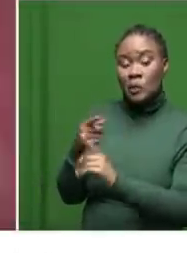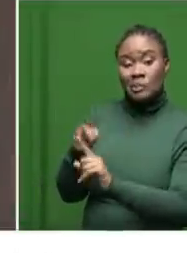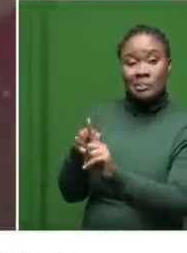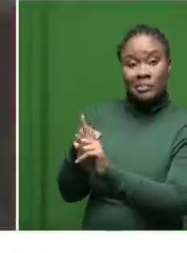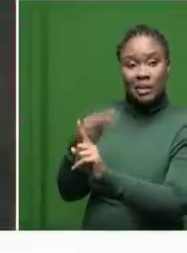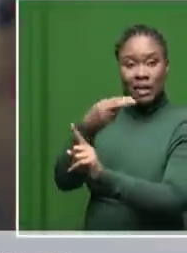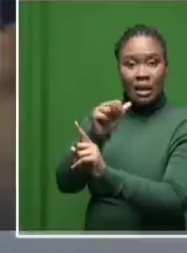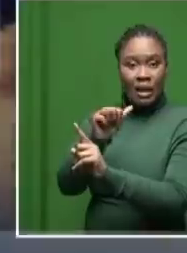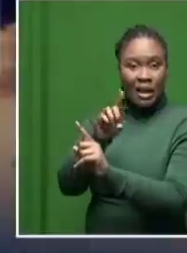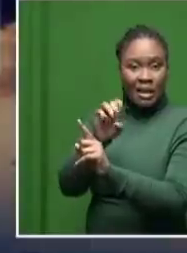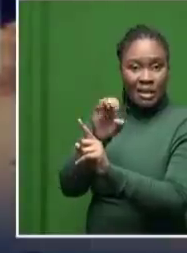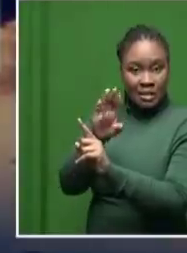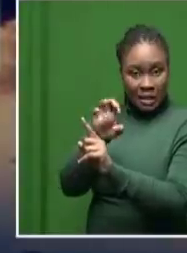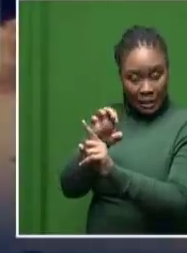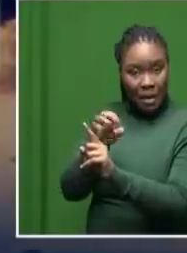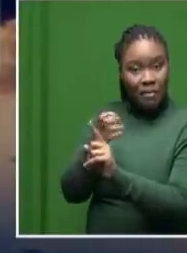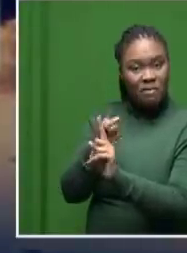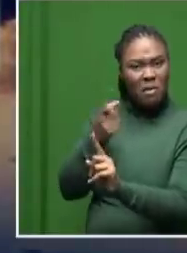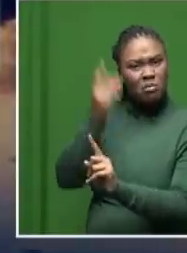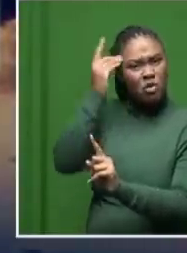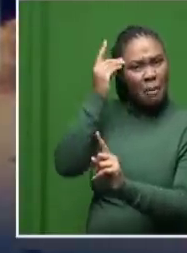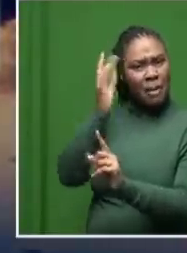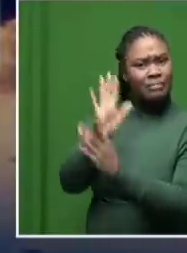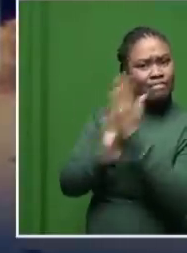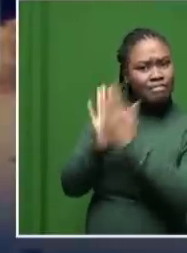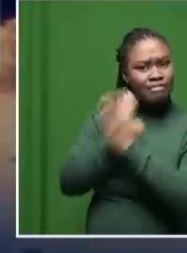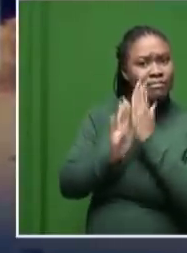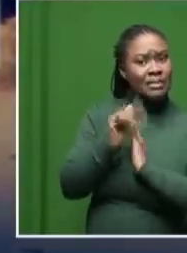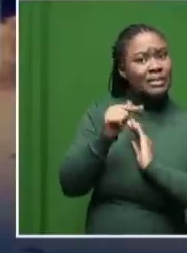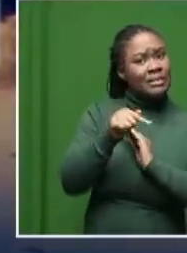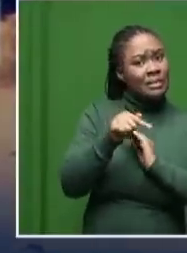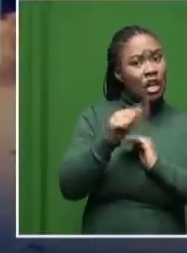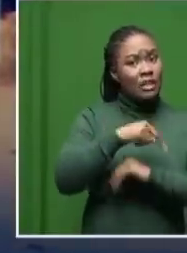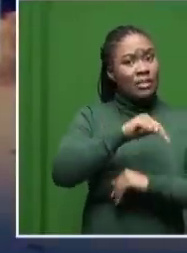in Durban, and he's been giving us an update about the ongoing rains in KwaZulu-Natal.